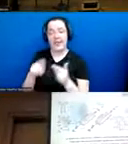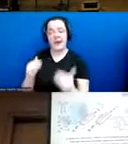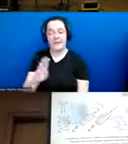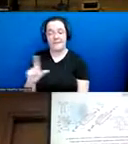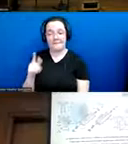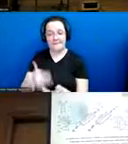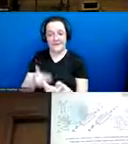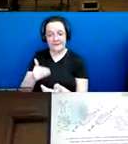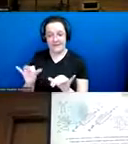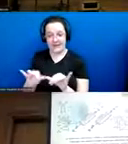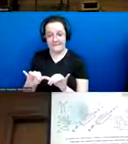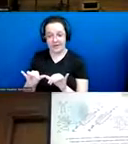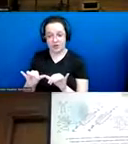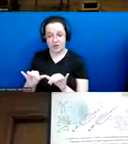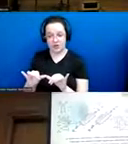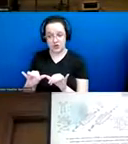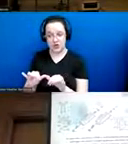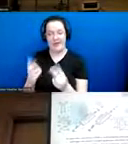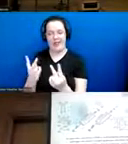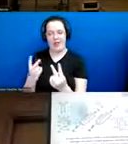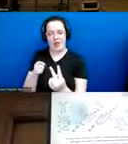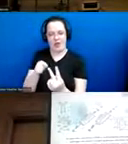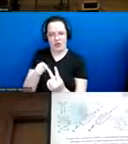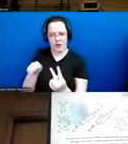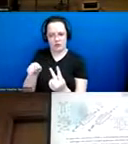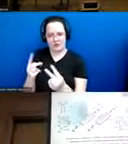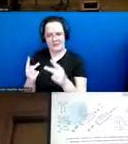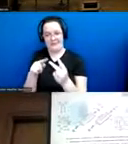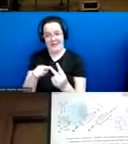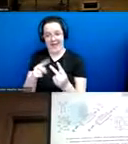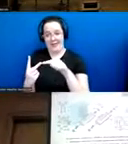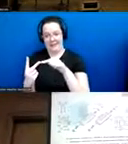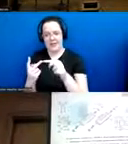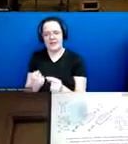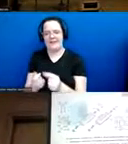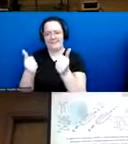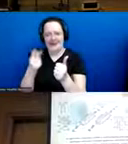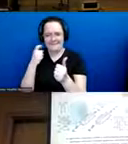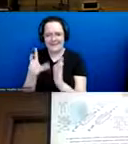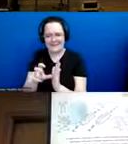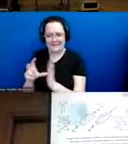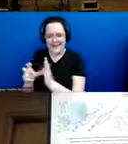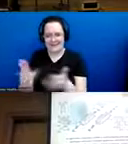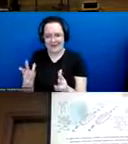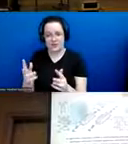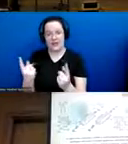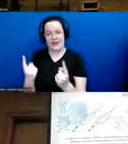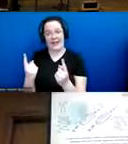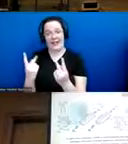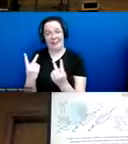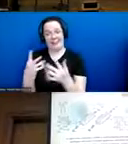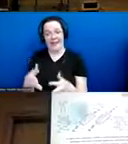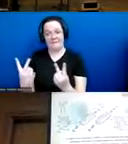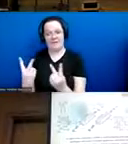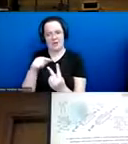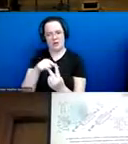you eliminate these two because you detect them, right? And you ended up with only 2. So entanglement is always bipartite. Now, is there